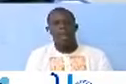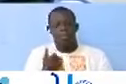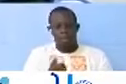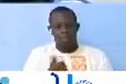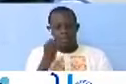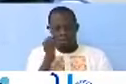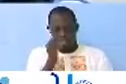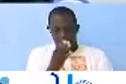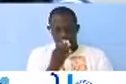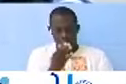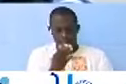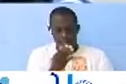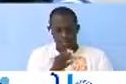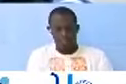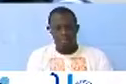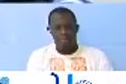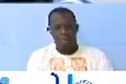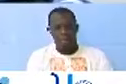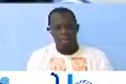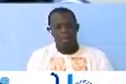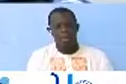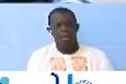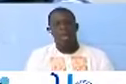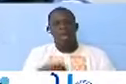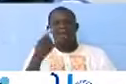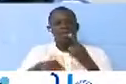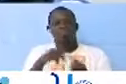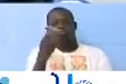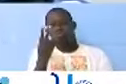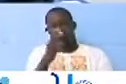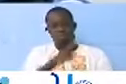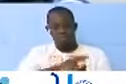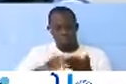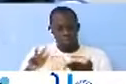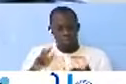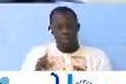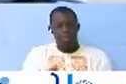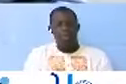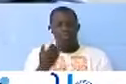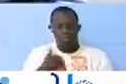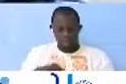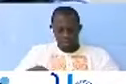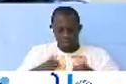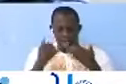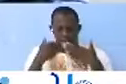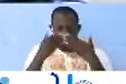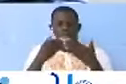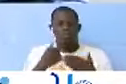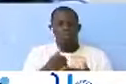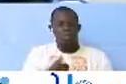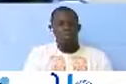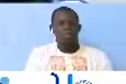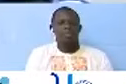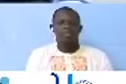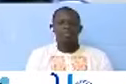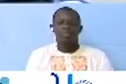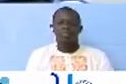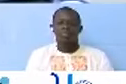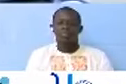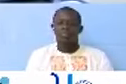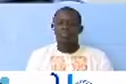They said that I've been there almost 2 weeks. After 2 weeks, they told me that